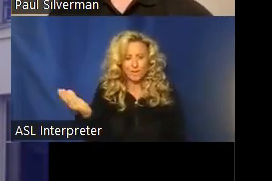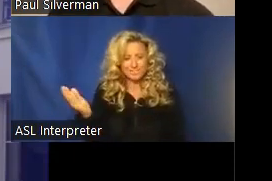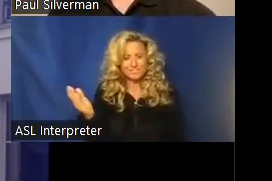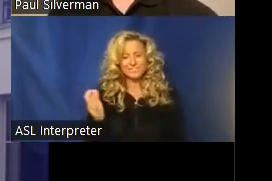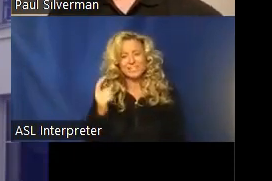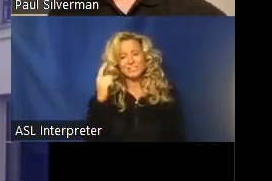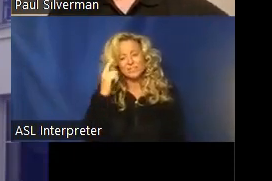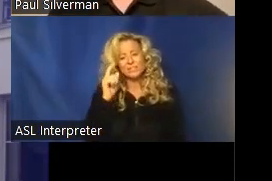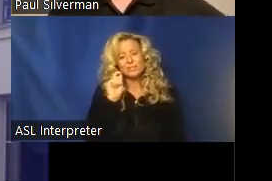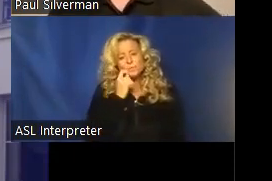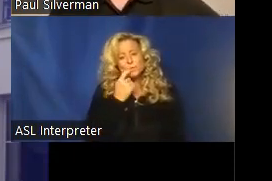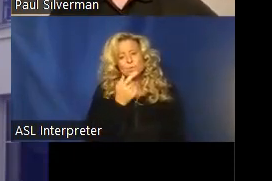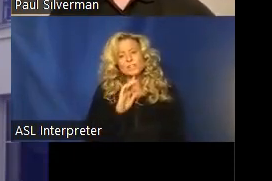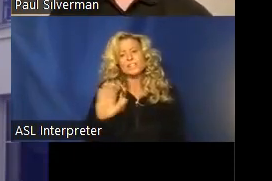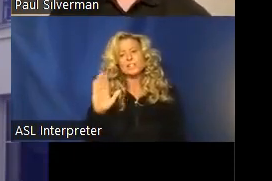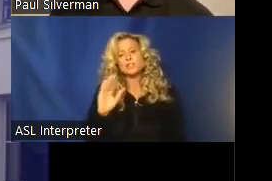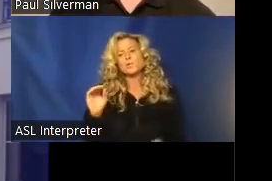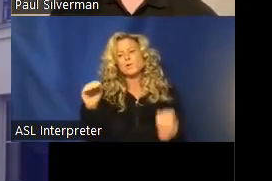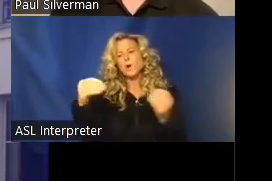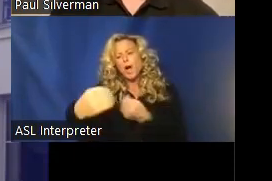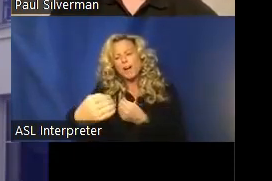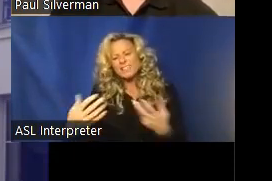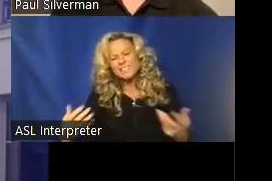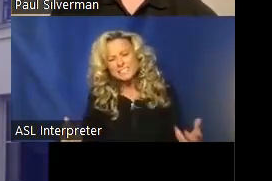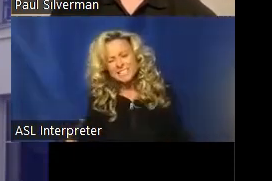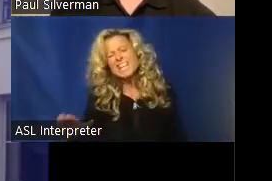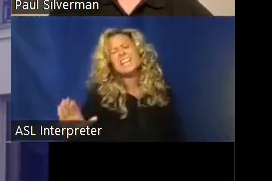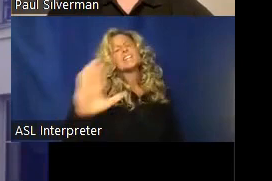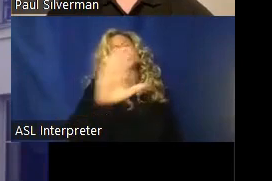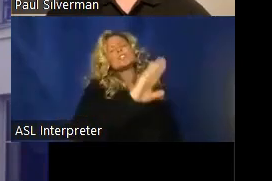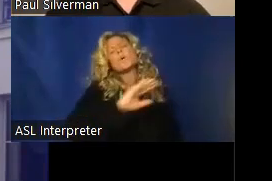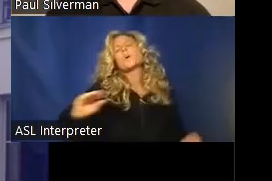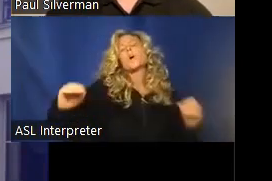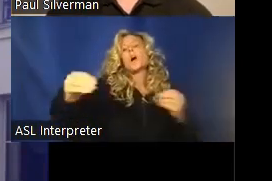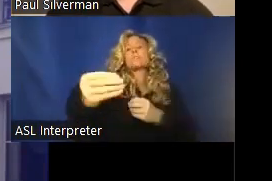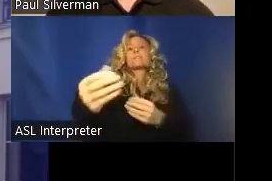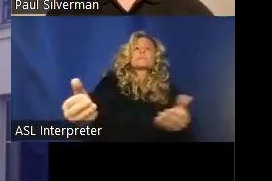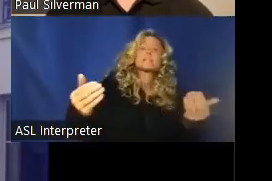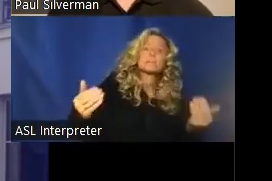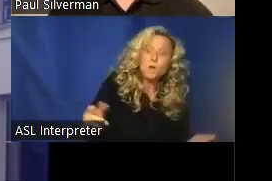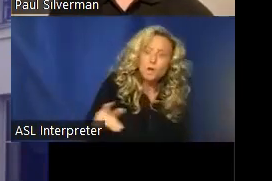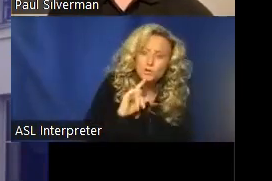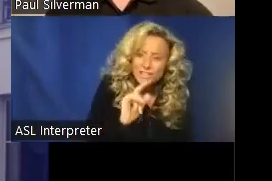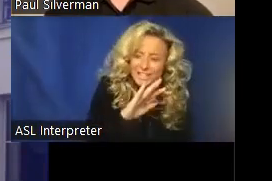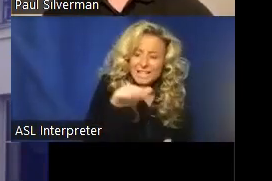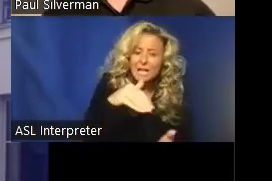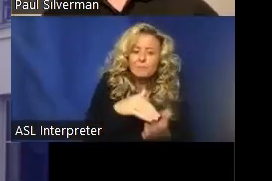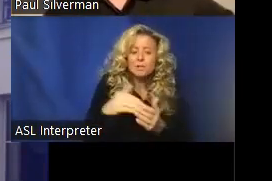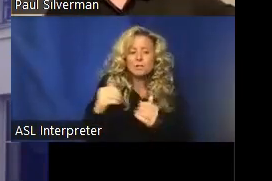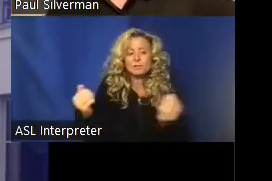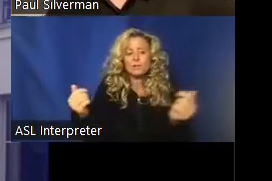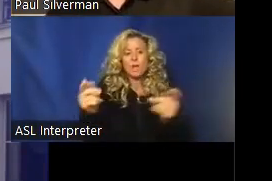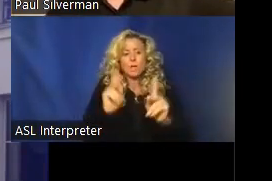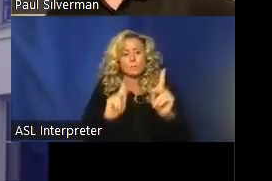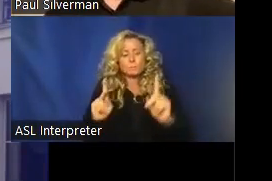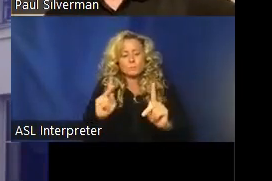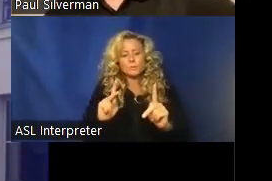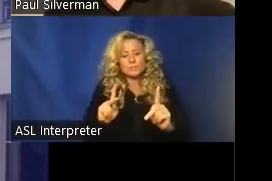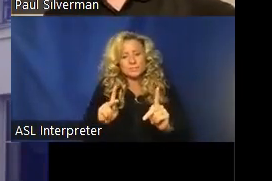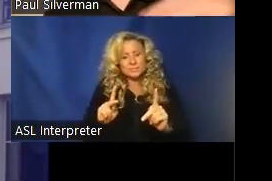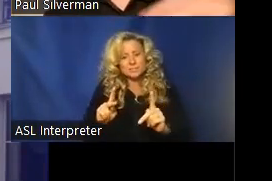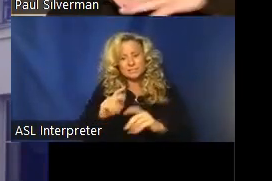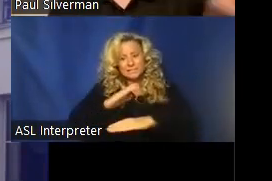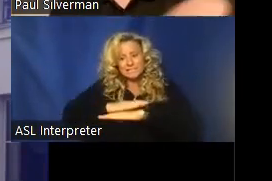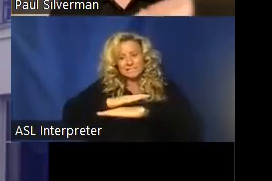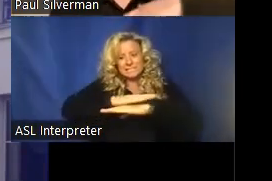a pretty cool thing to have in your office. I mean, really, it's in the middle of everybody's desks, right? Like Yeah, people are kind